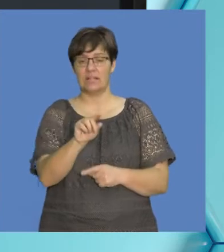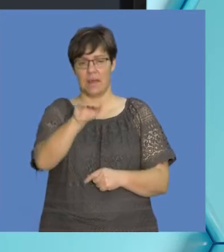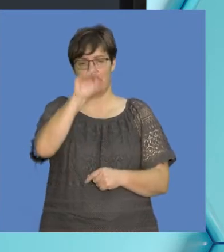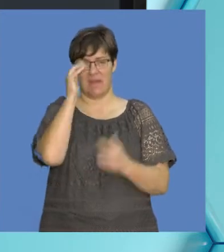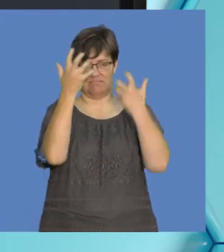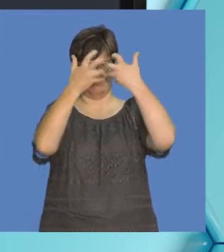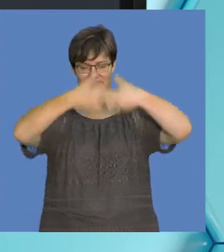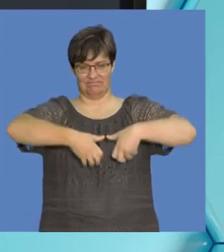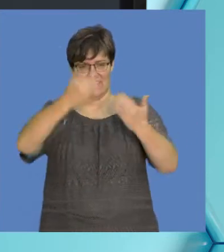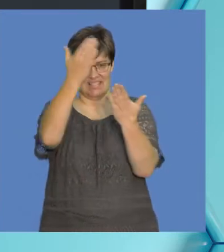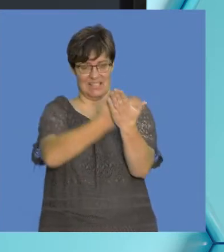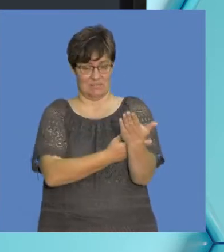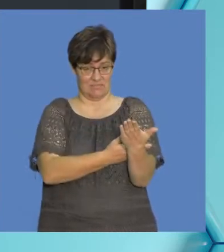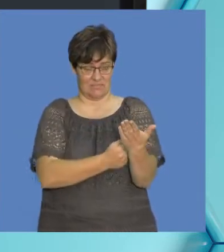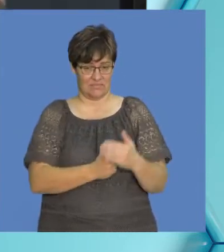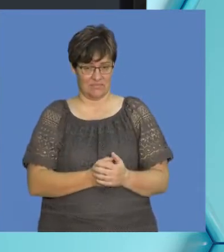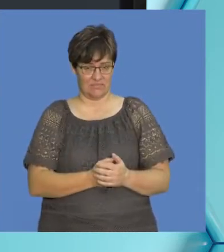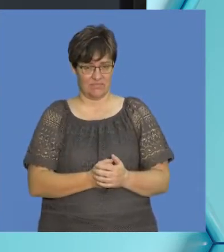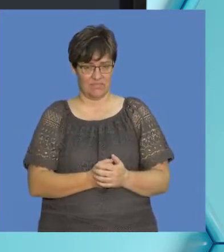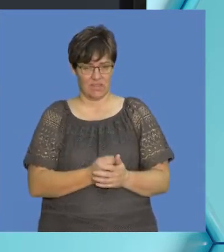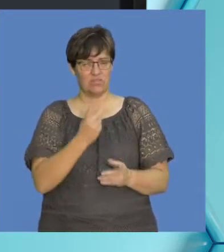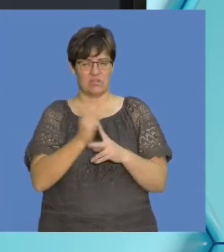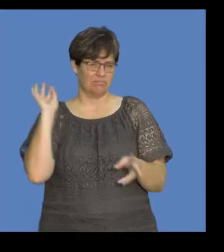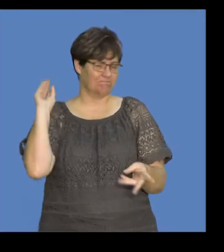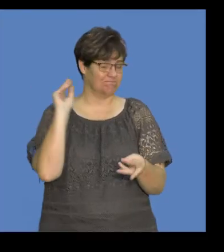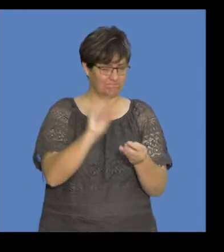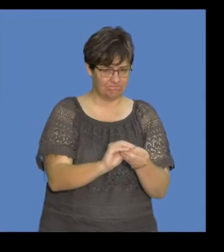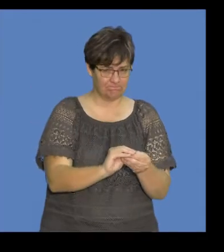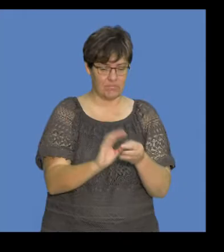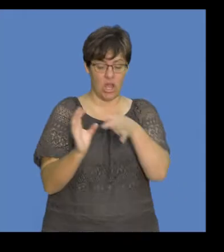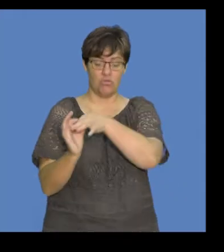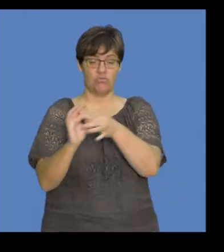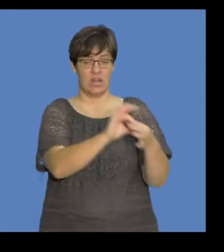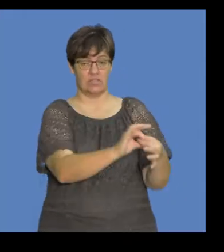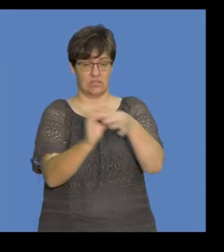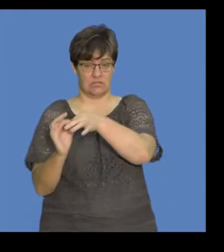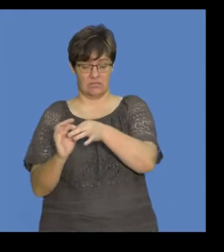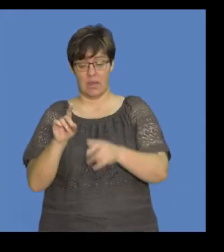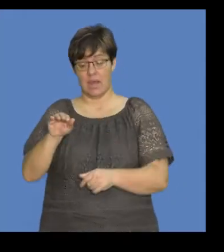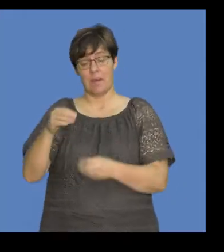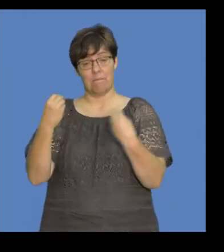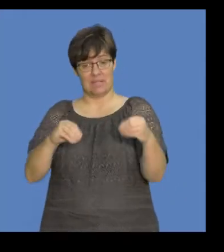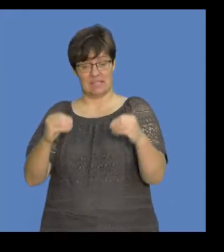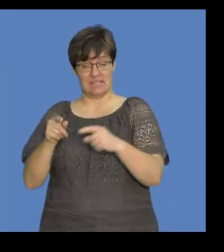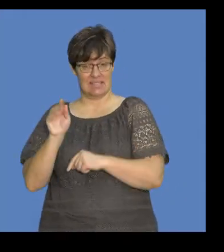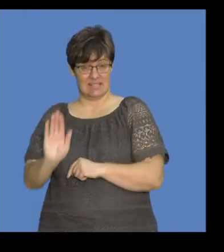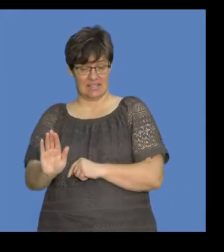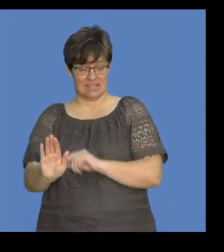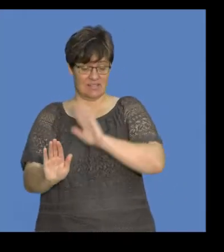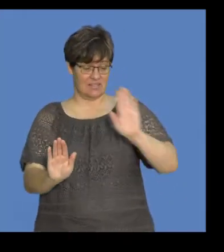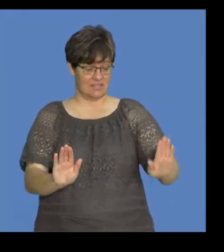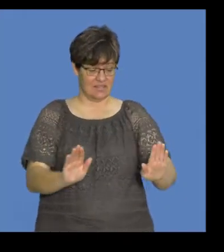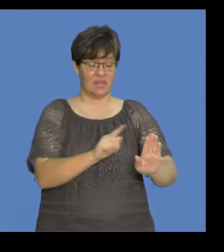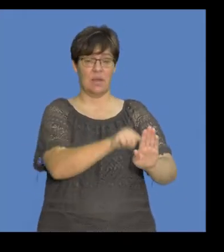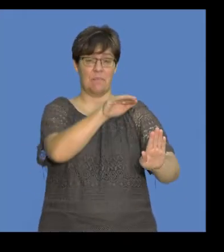statements. Remember, once again, a quick recap, the relationship between us, that's the business,